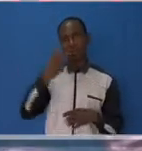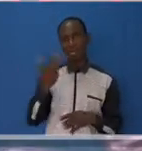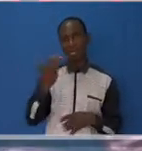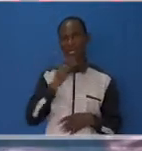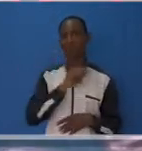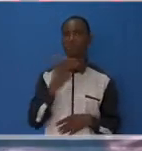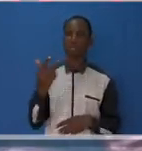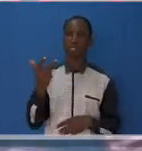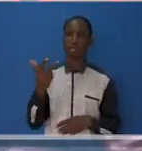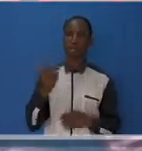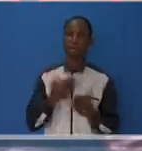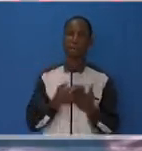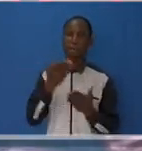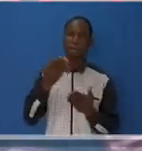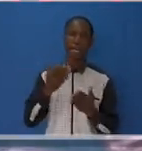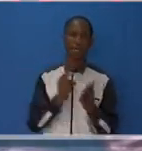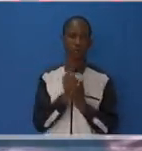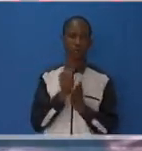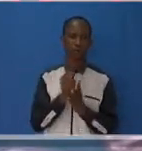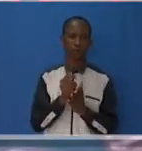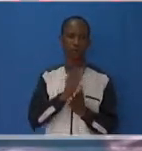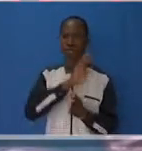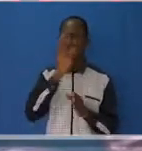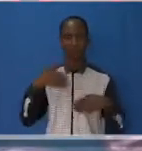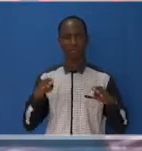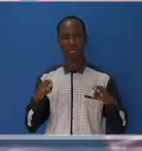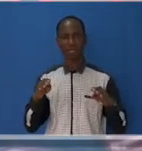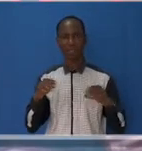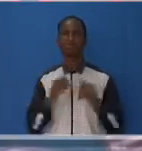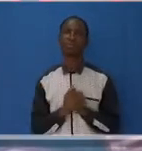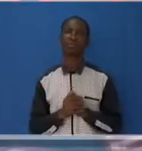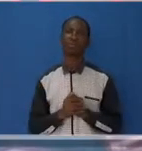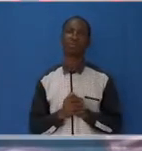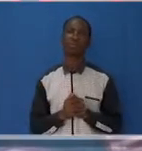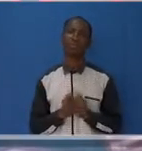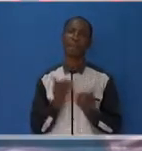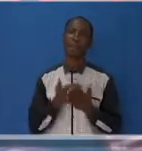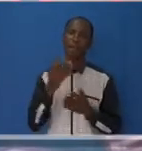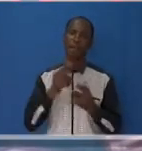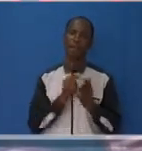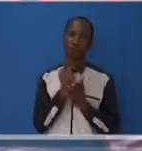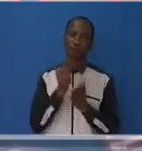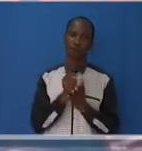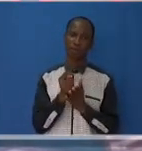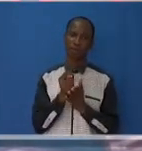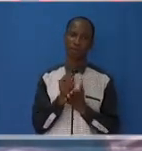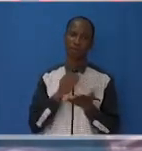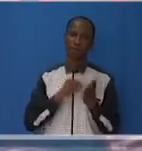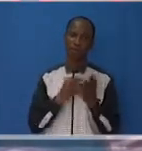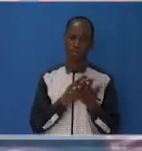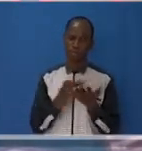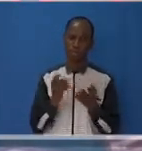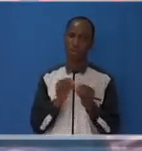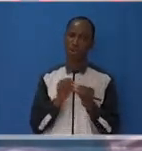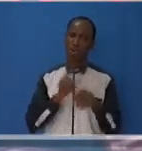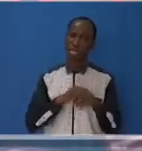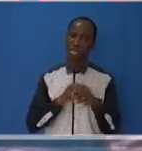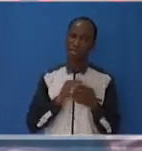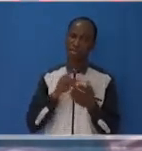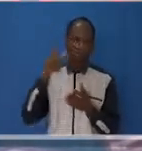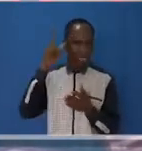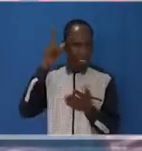23 verse 23 he says buy the truth and sell it not. To buy the truth, you spend your time to listen to the truth and you